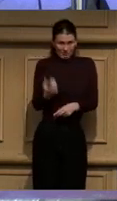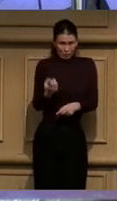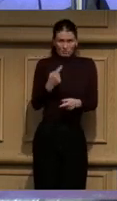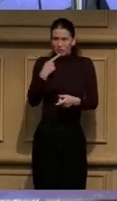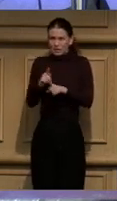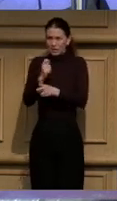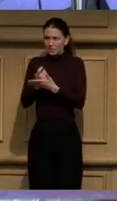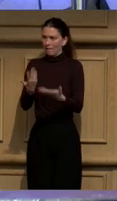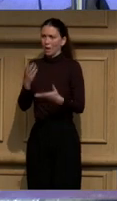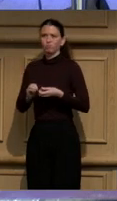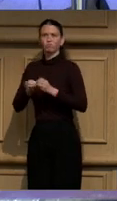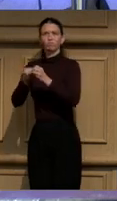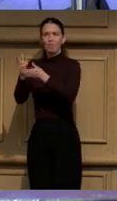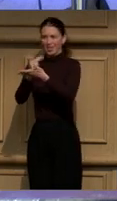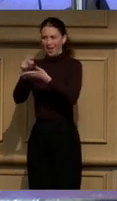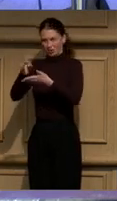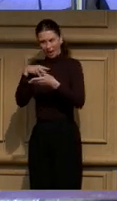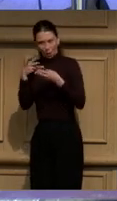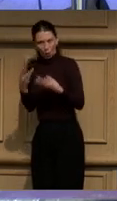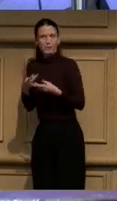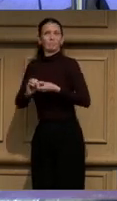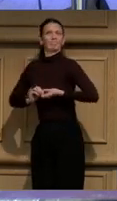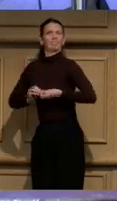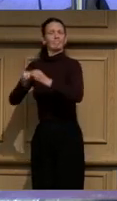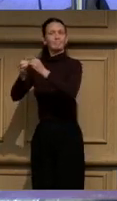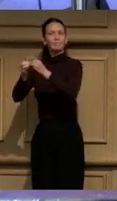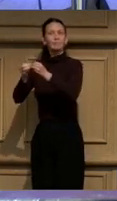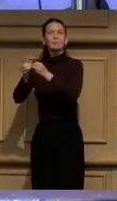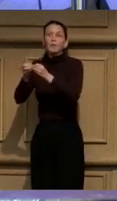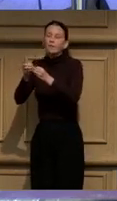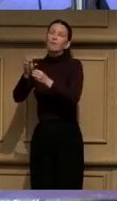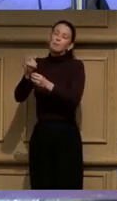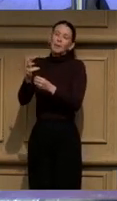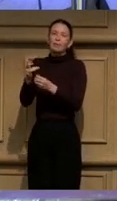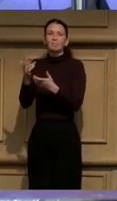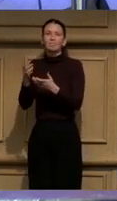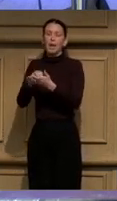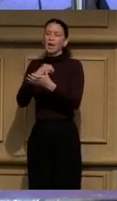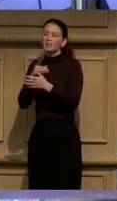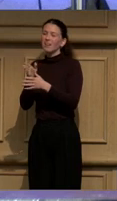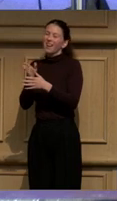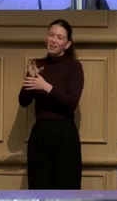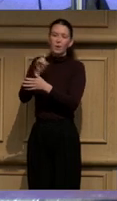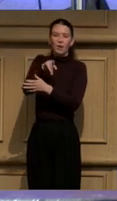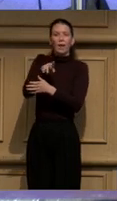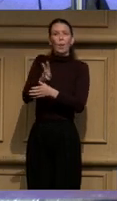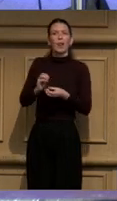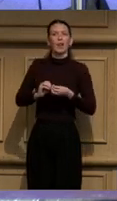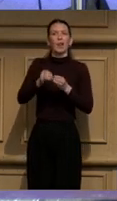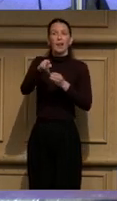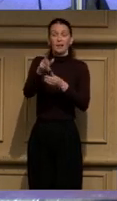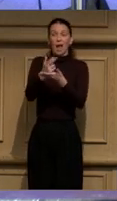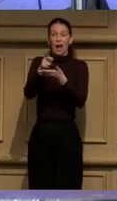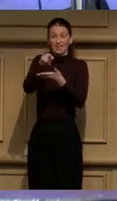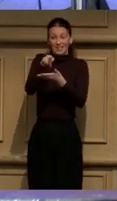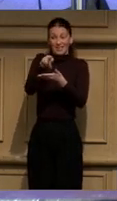kind of have to make the certain sort of work that will help you kind of pay bills.